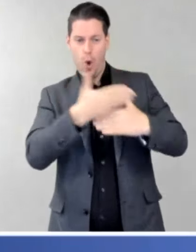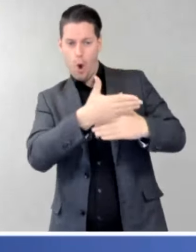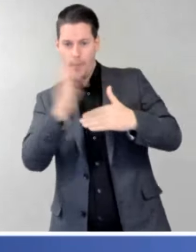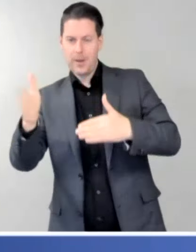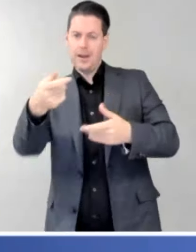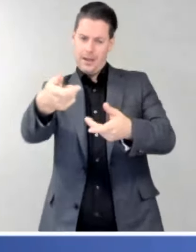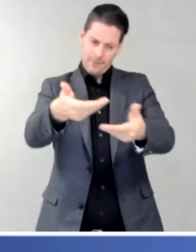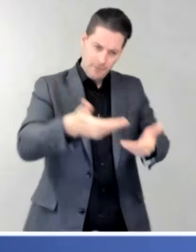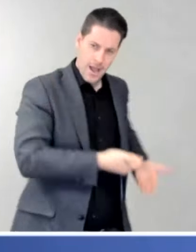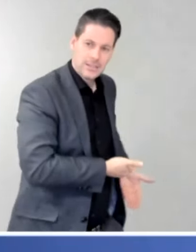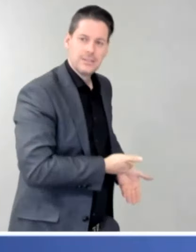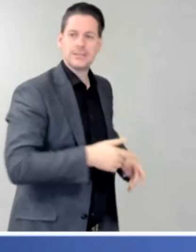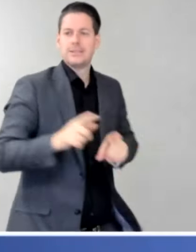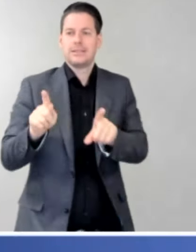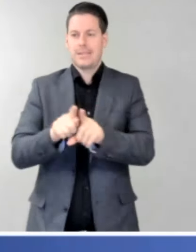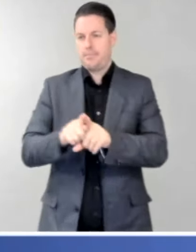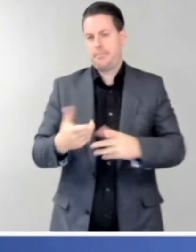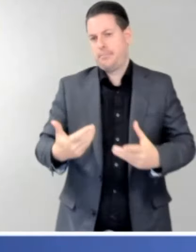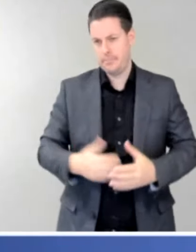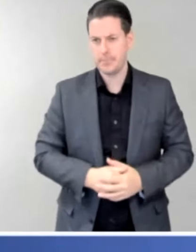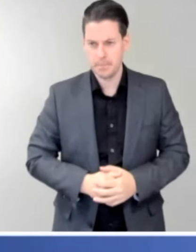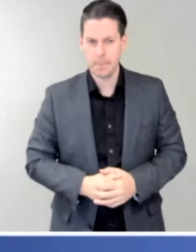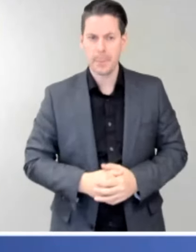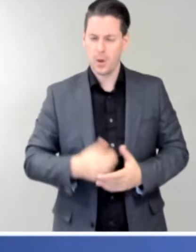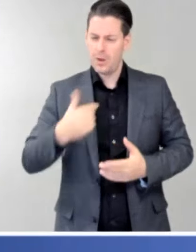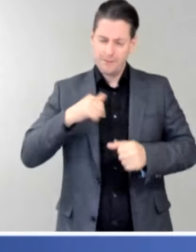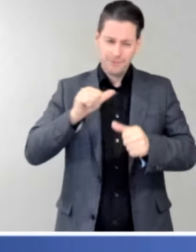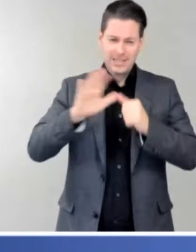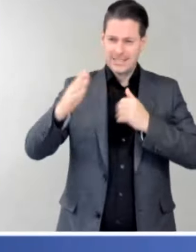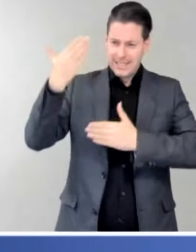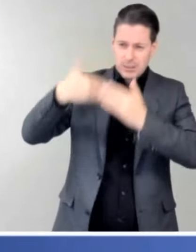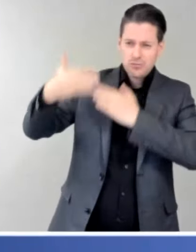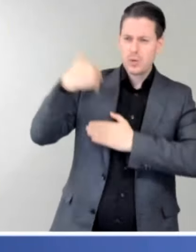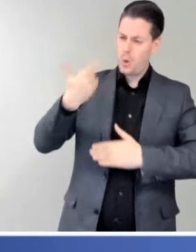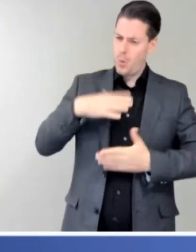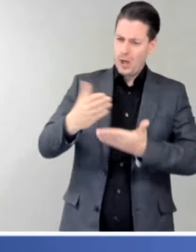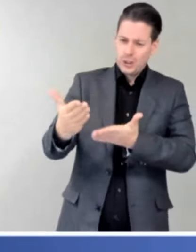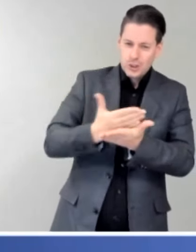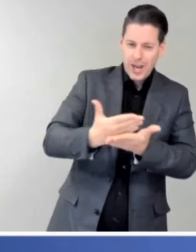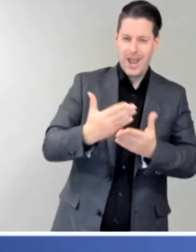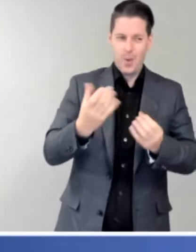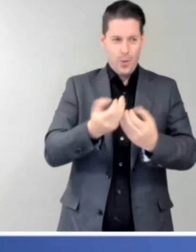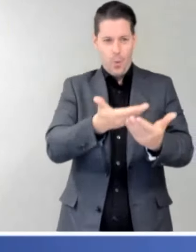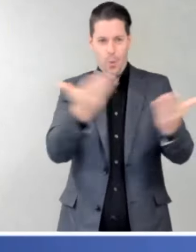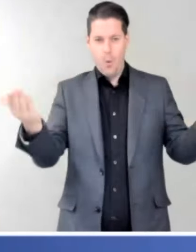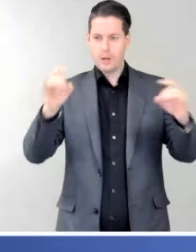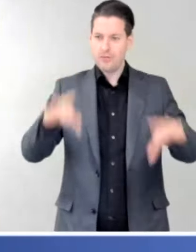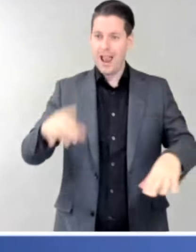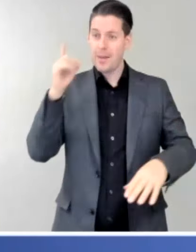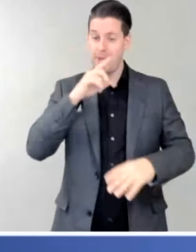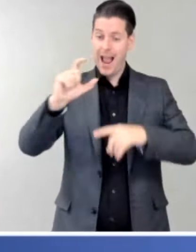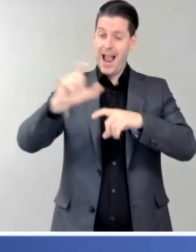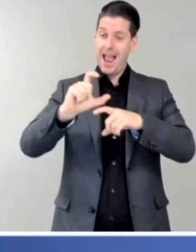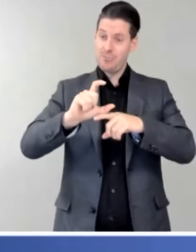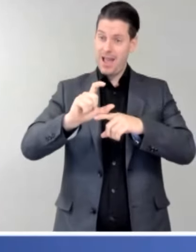have a great heritage that we would like to share with all Australians from every walk of life. As you are aware, Canberra means meeting place, and Canberra has been a